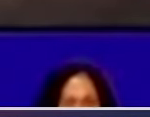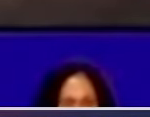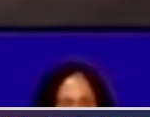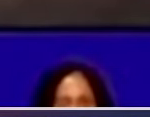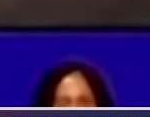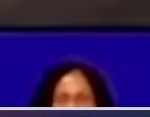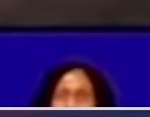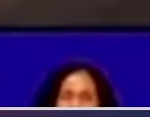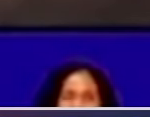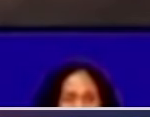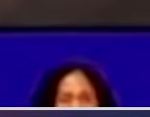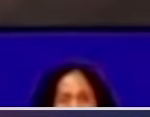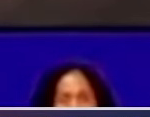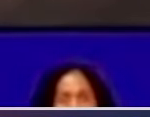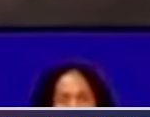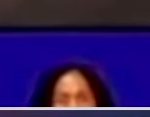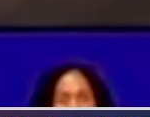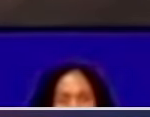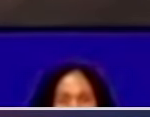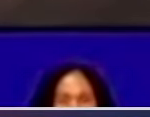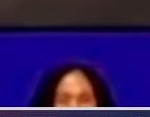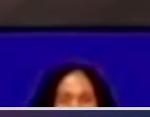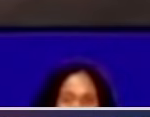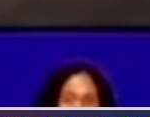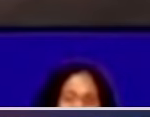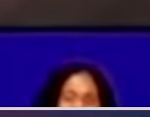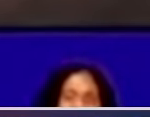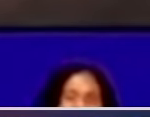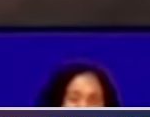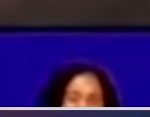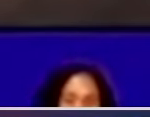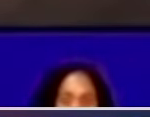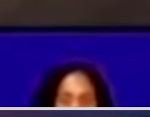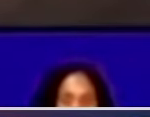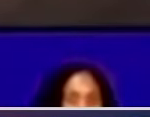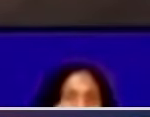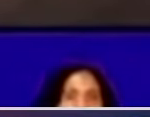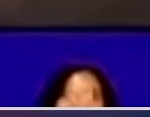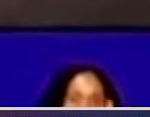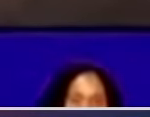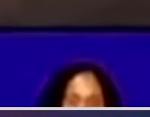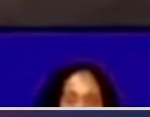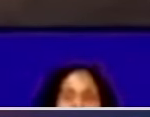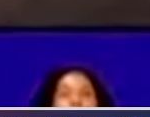empty promises. Doctor, do nothing.